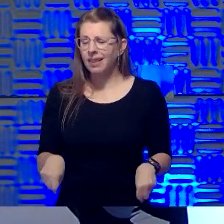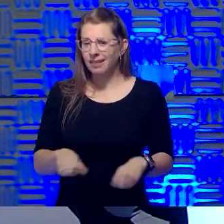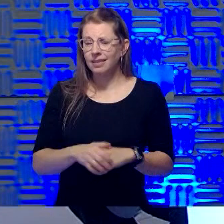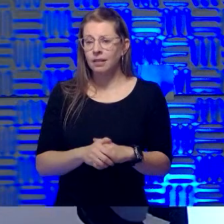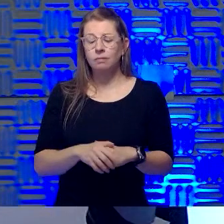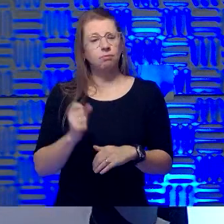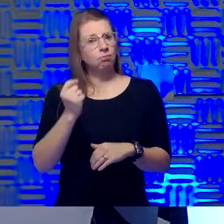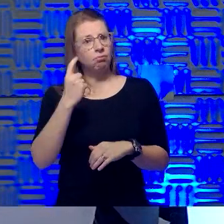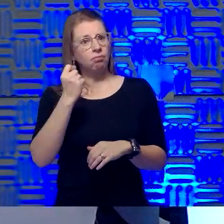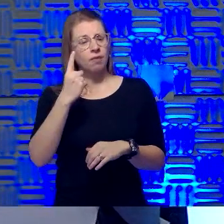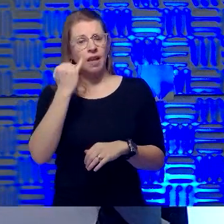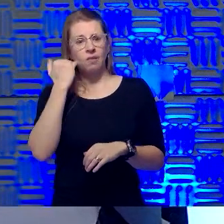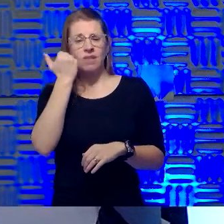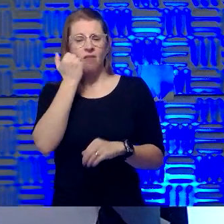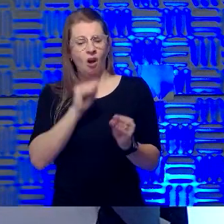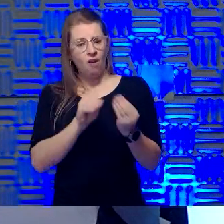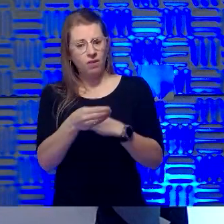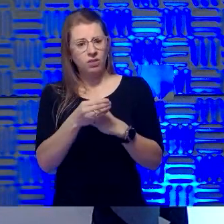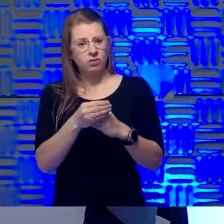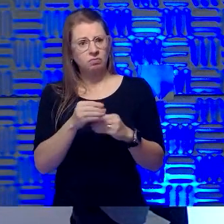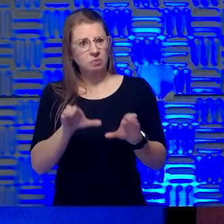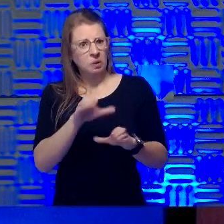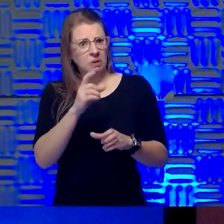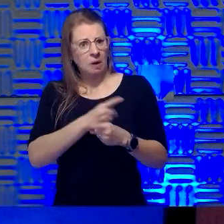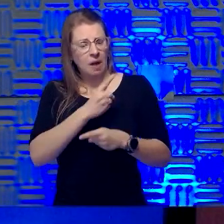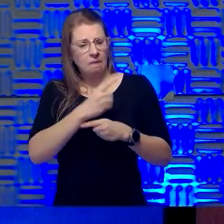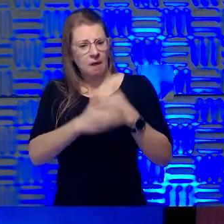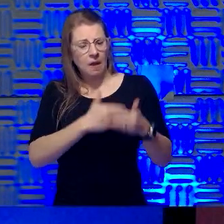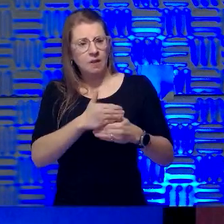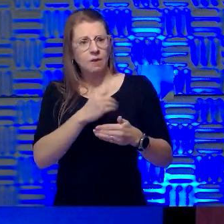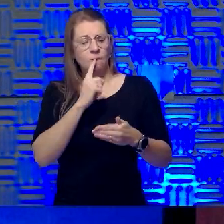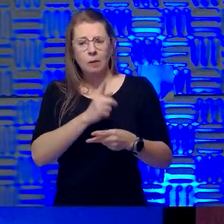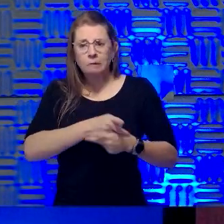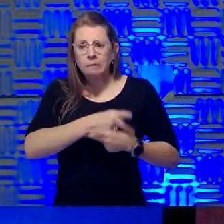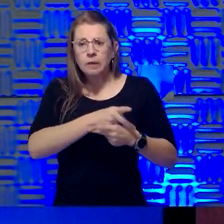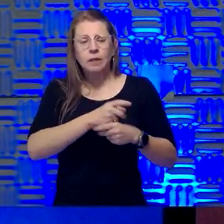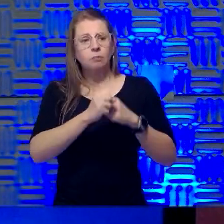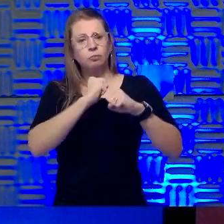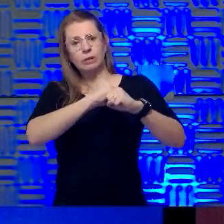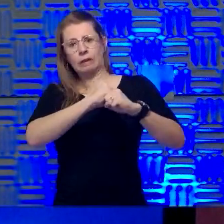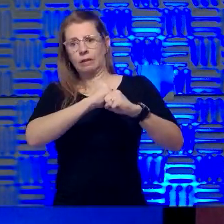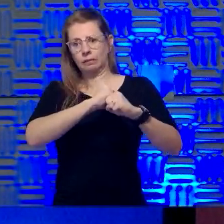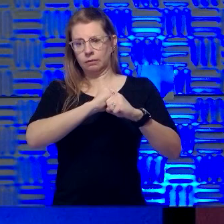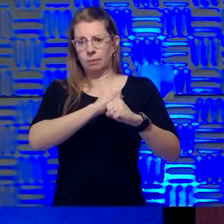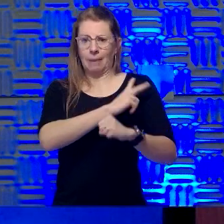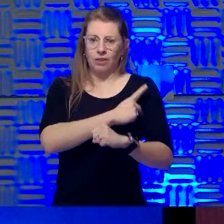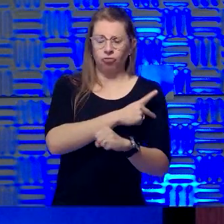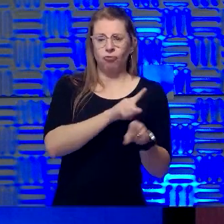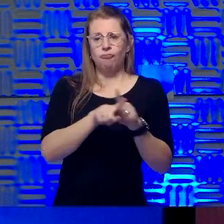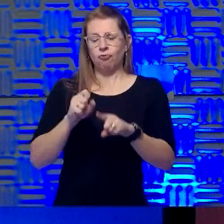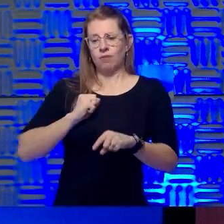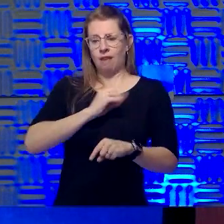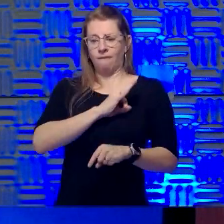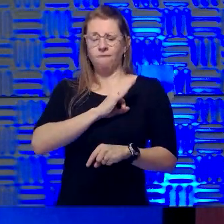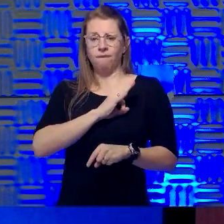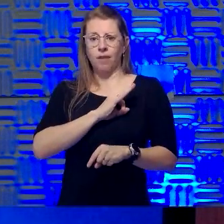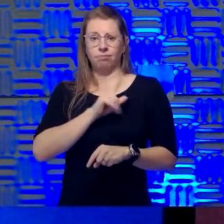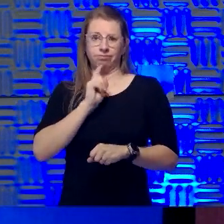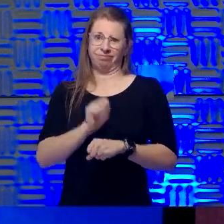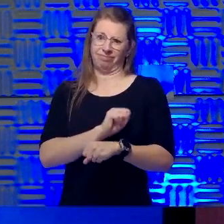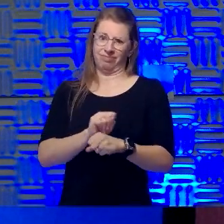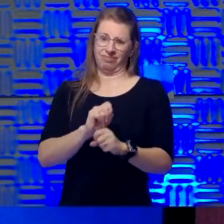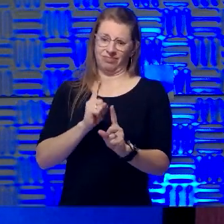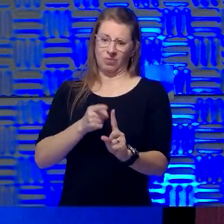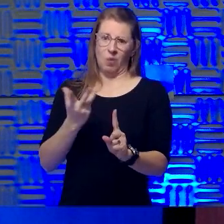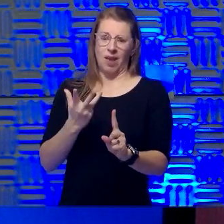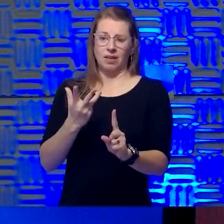office is doing all the right things about good precautions, the reality is this. COVID's here for a